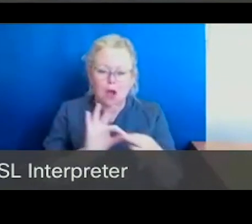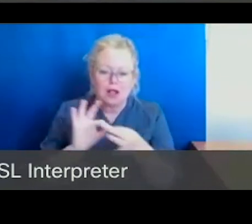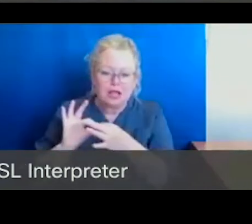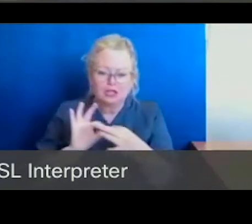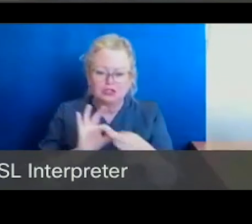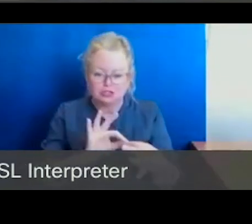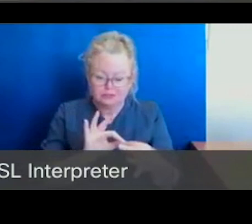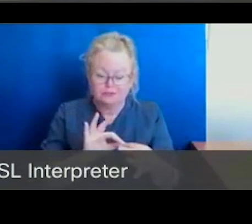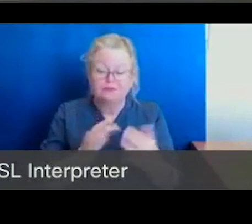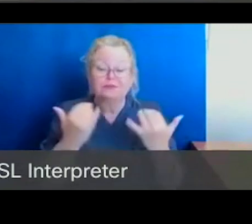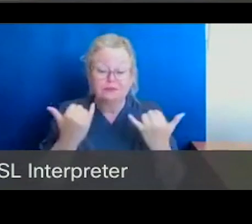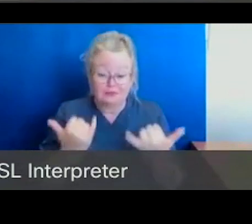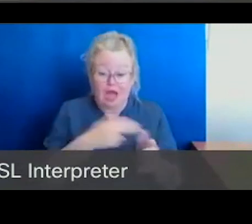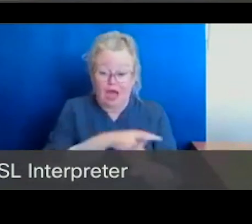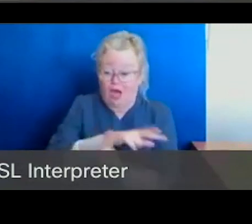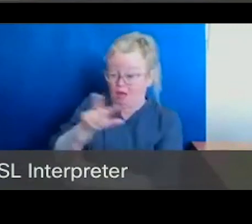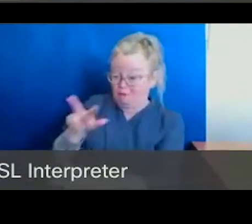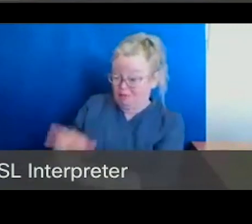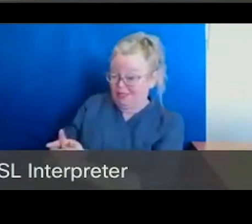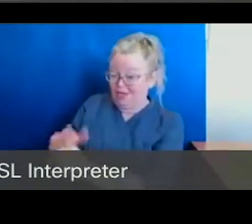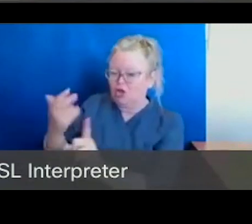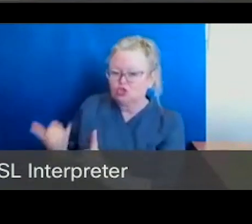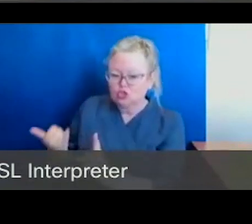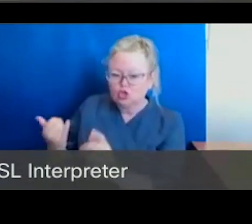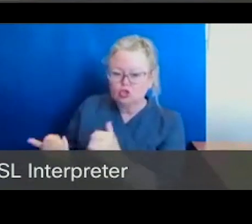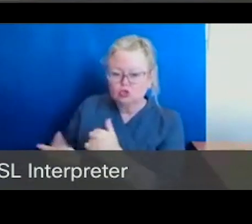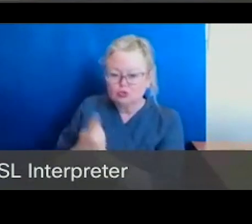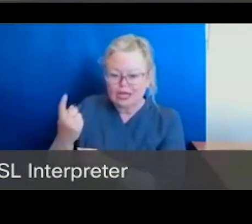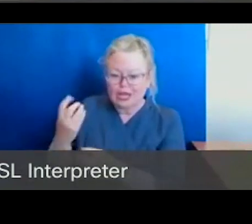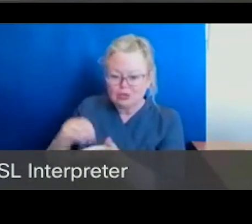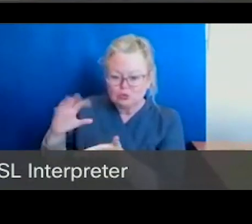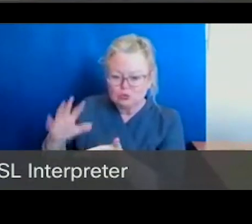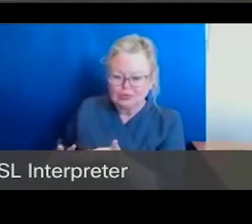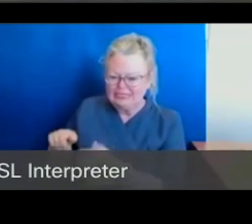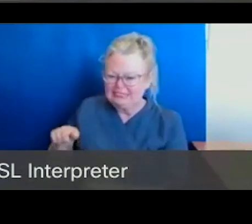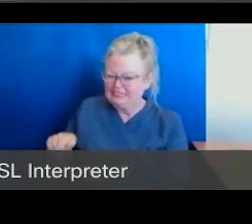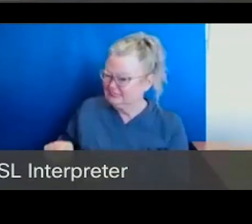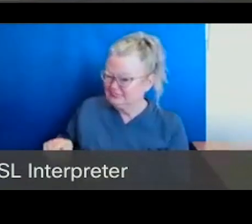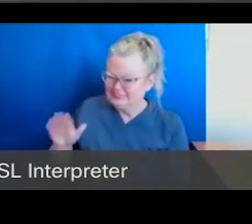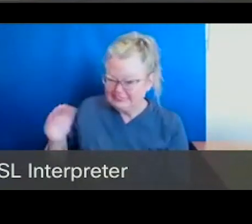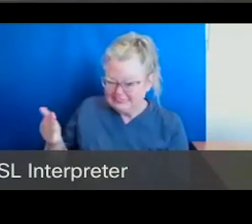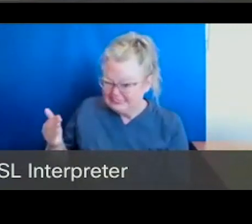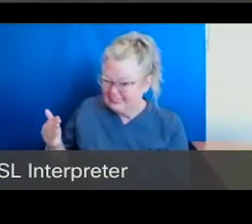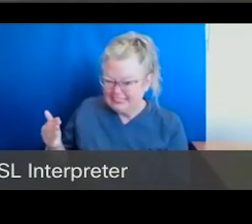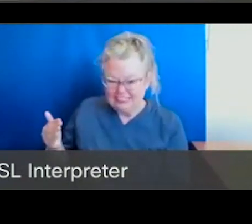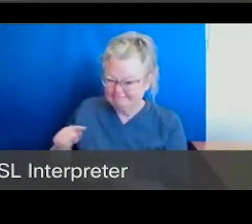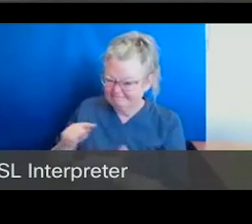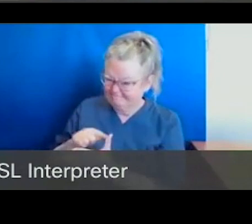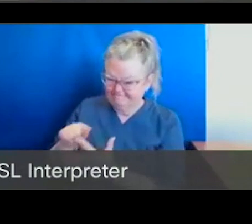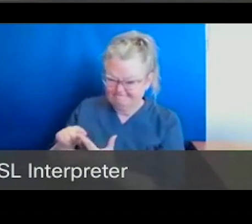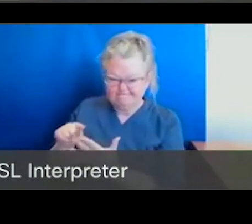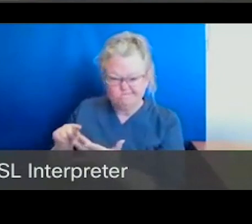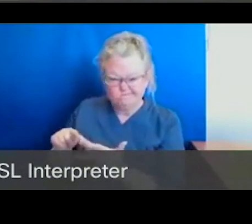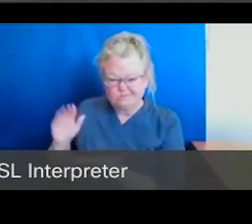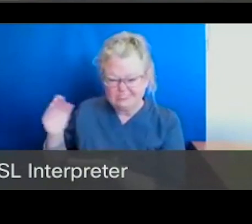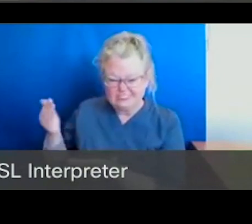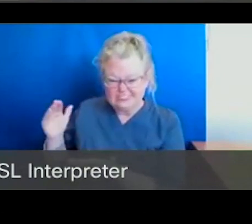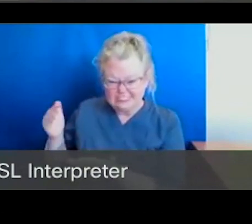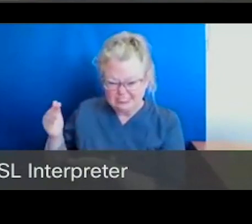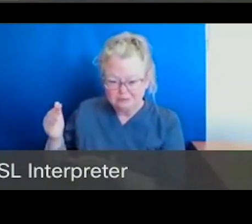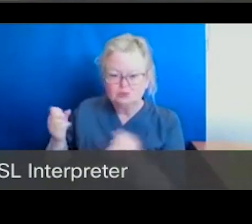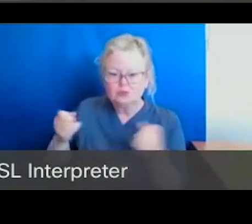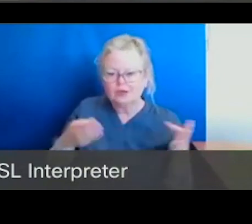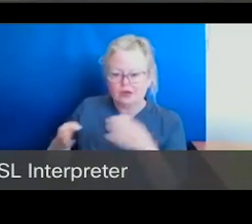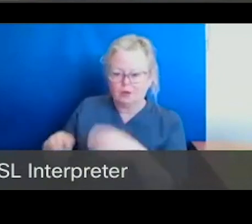coming up through the system to try to identify those who may not be on track to succeed, and therefore give those students some type